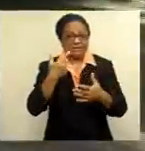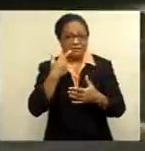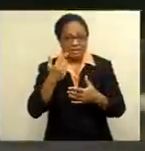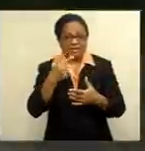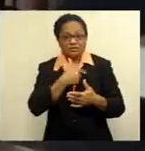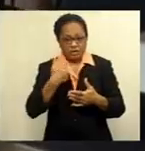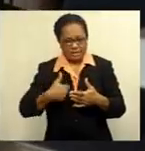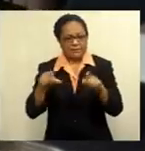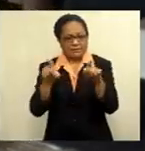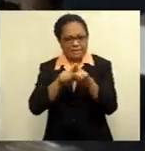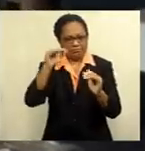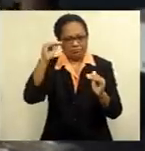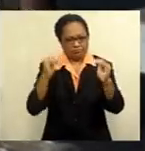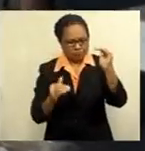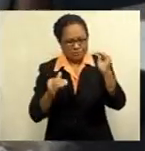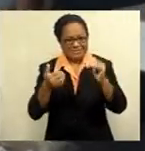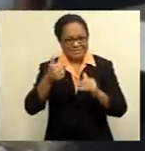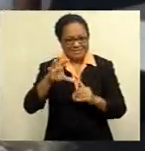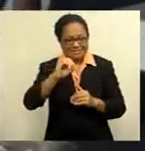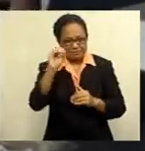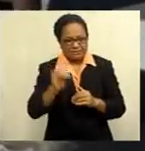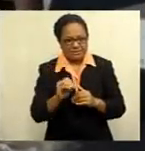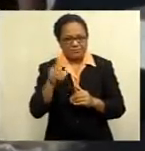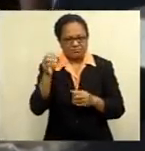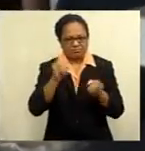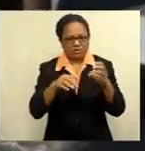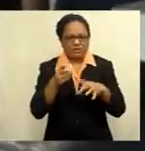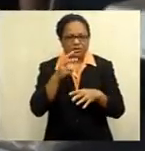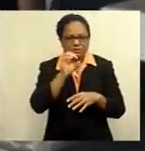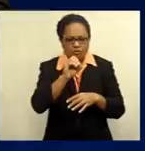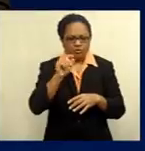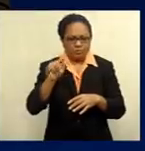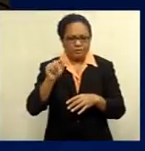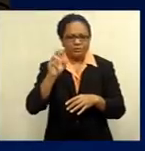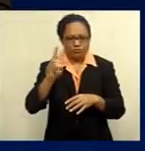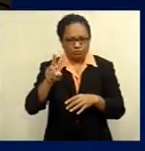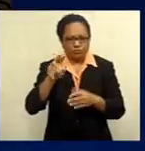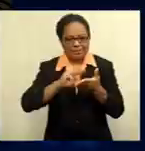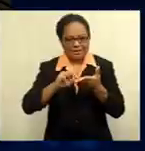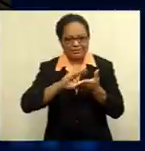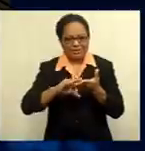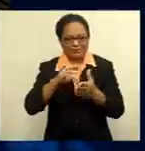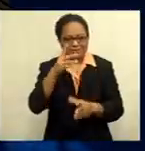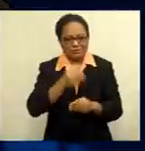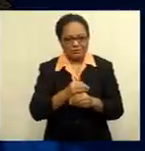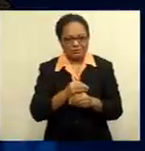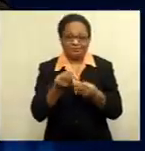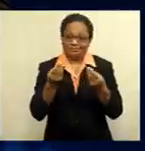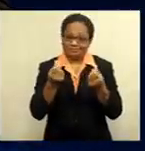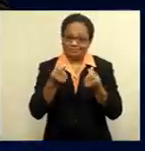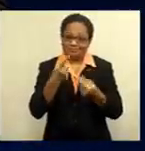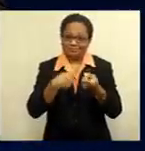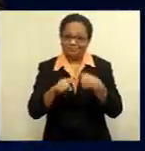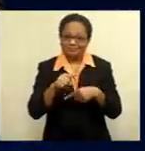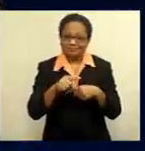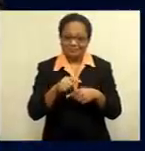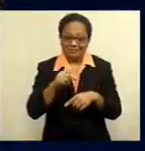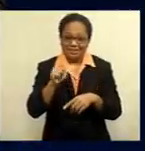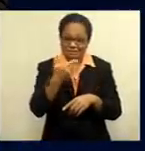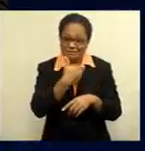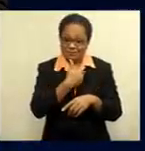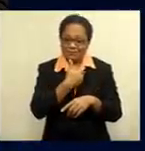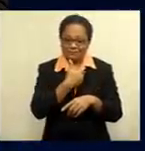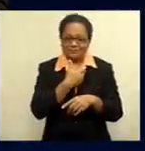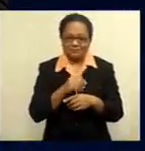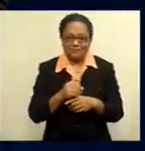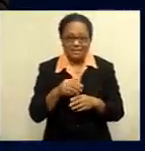60%, contributing only $0.2 million to the total. Here, the local exchange rates are set early this morning.